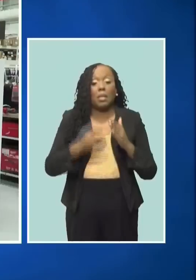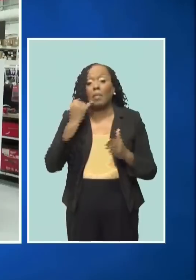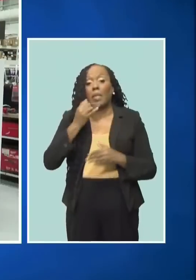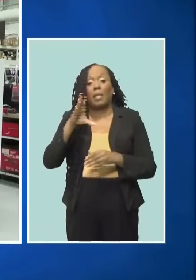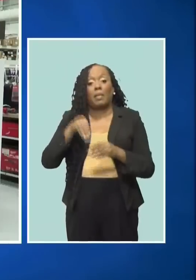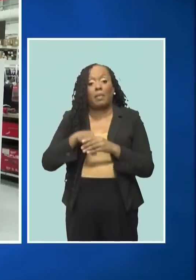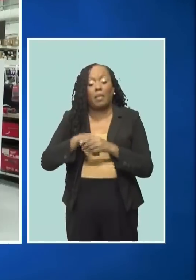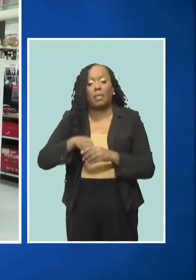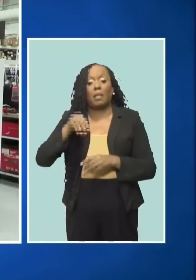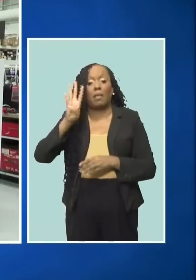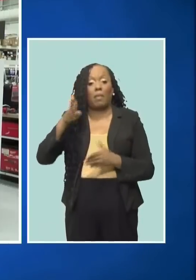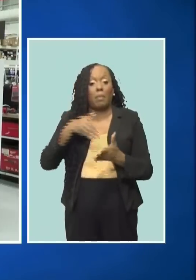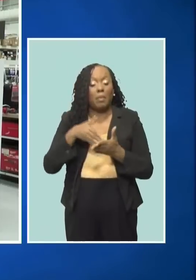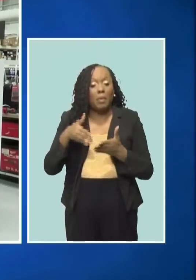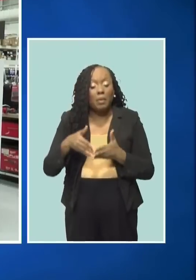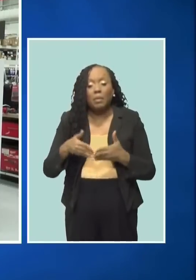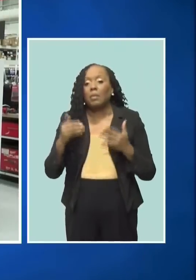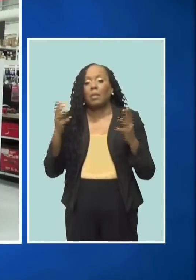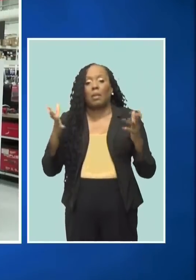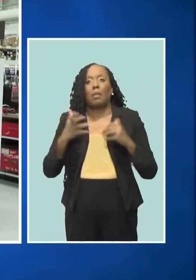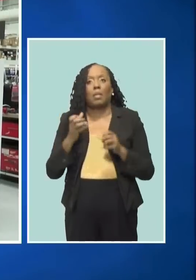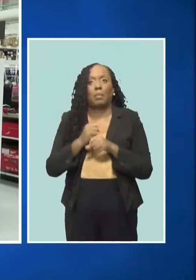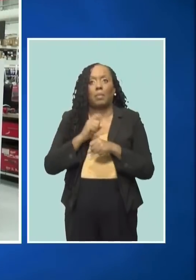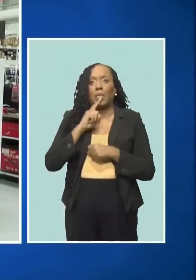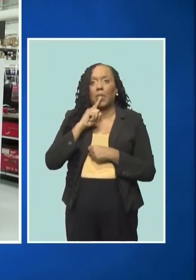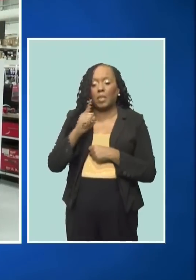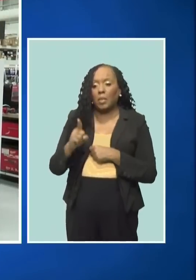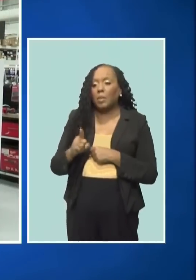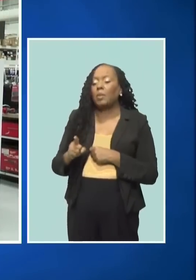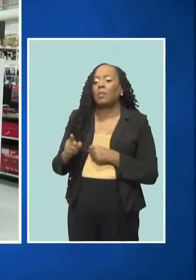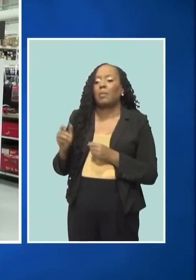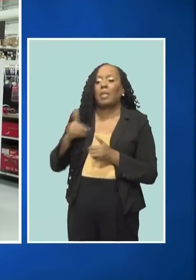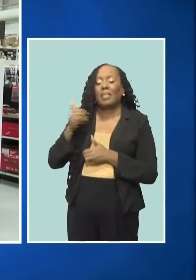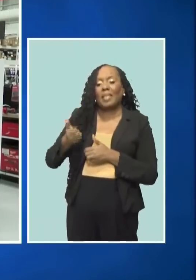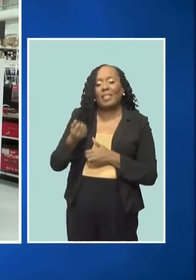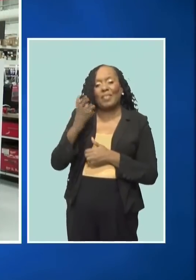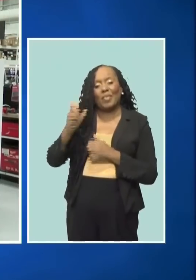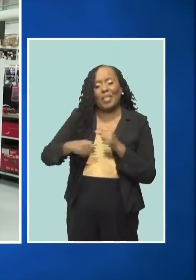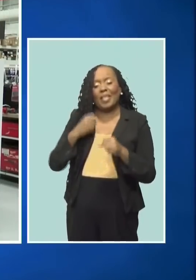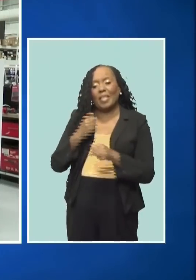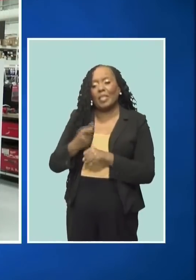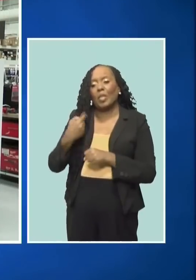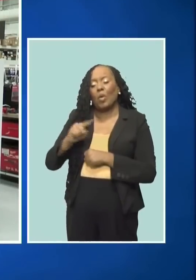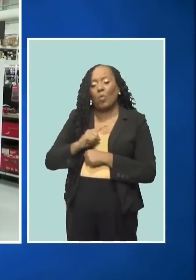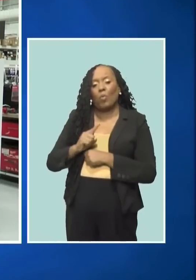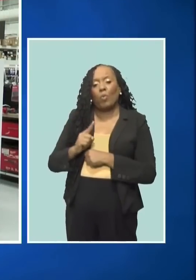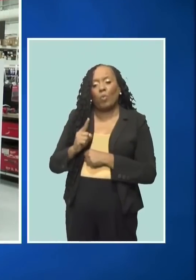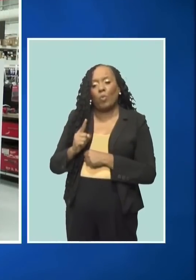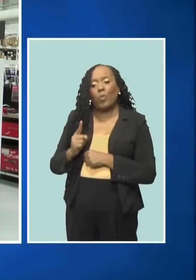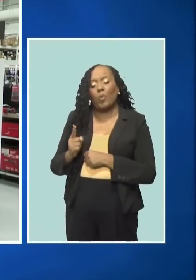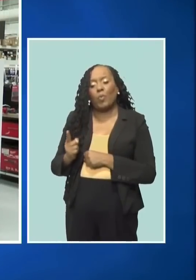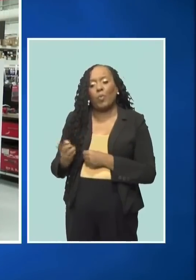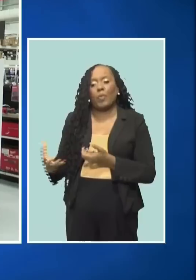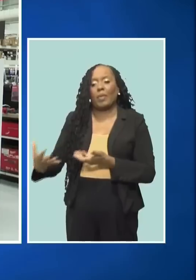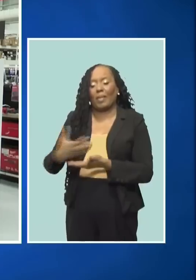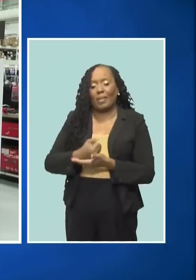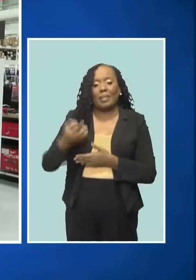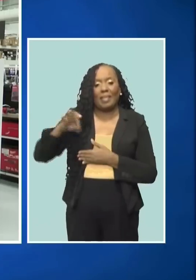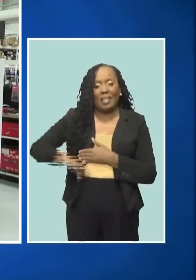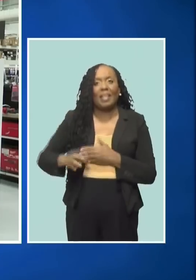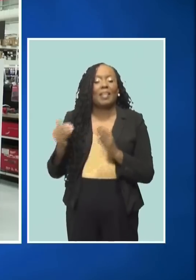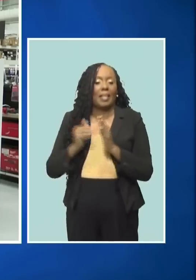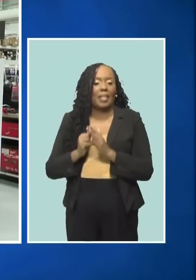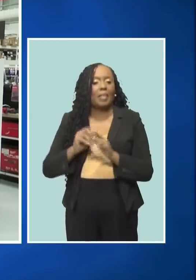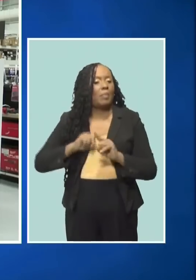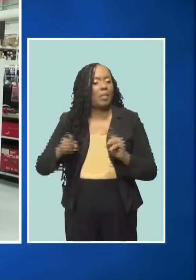you want to be sure that you earn them back in let's say, in several years. And we are still busy with that, but those are plans and not concrete